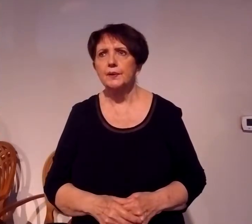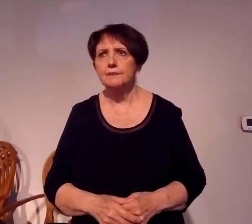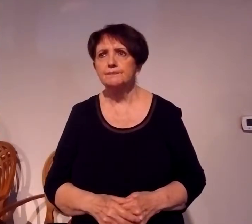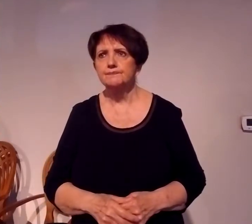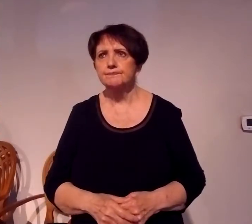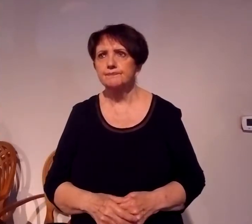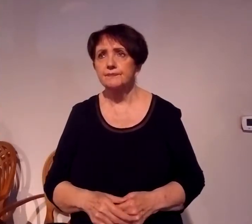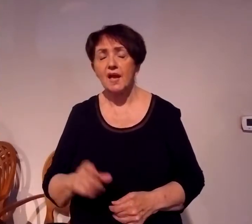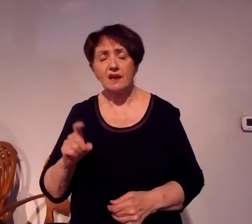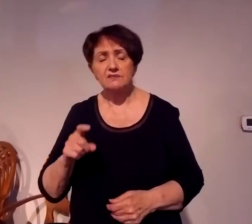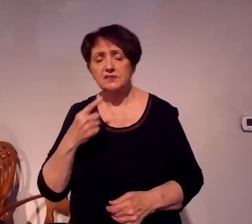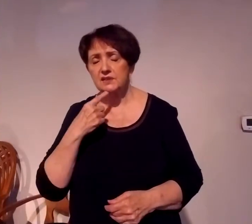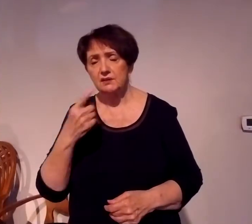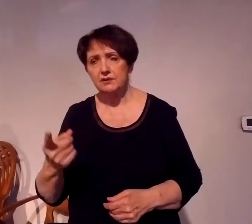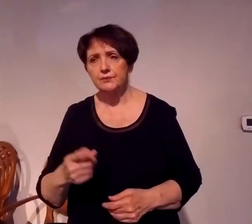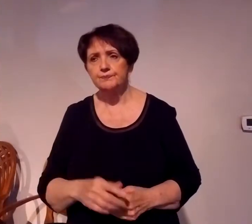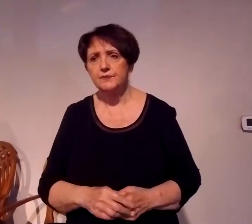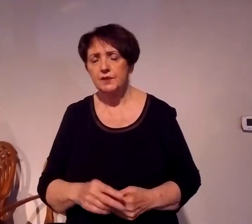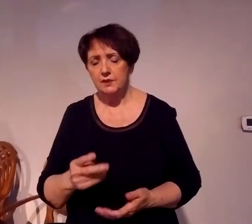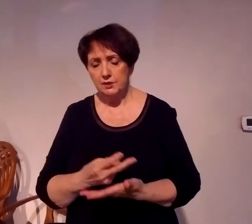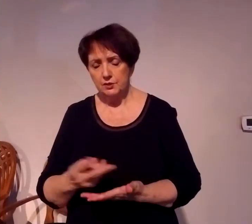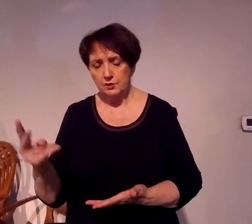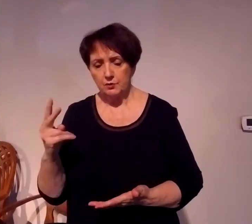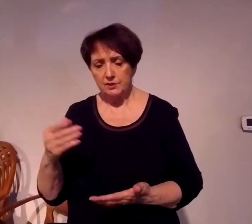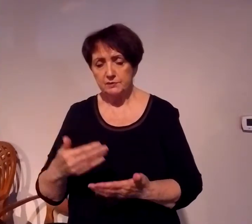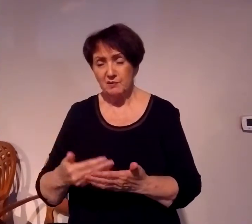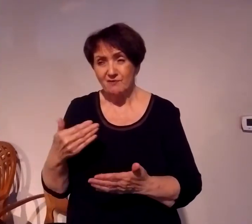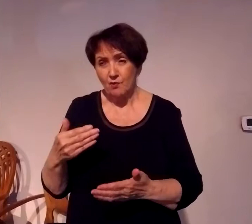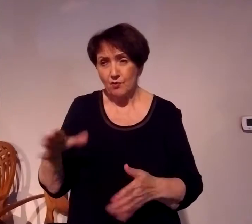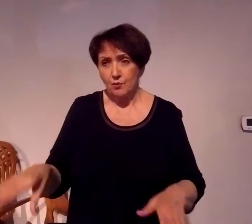that 2 weeks before our wedding,